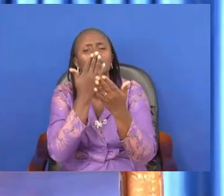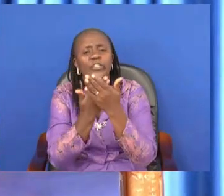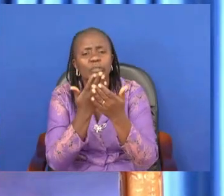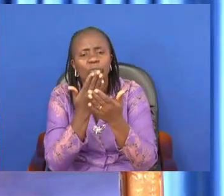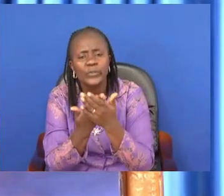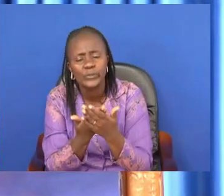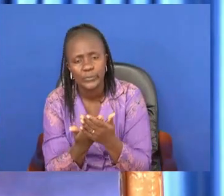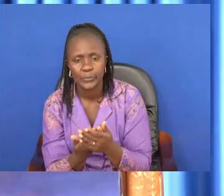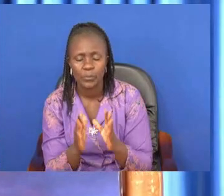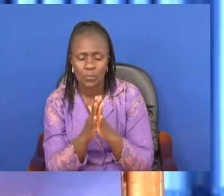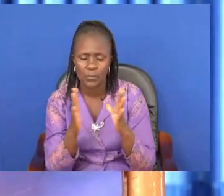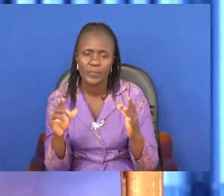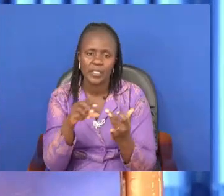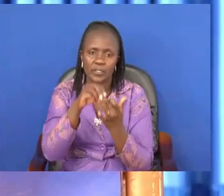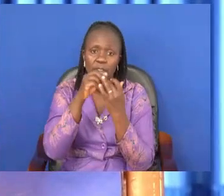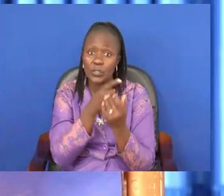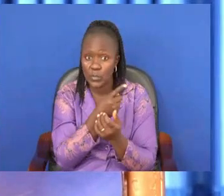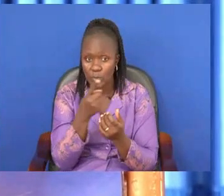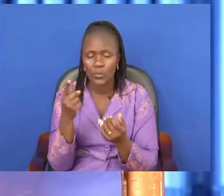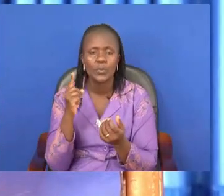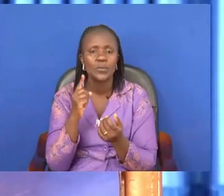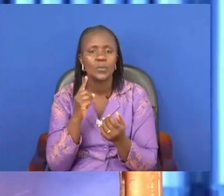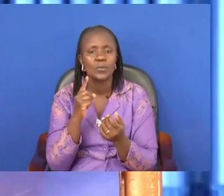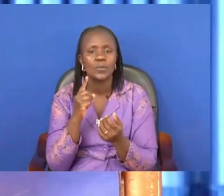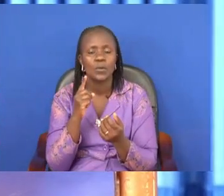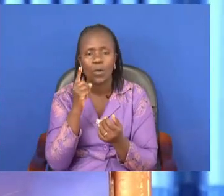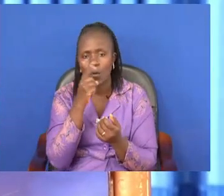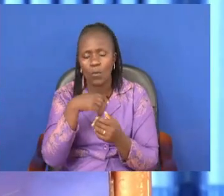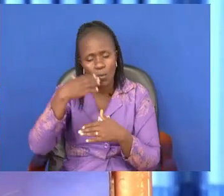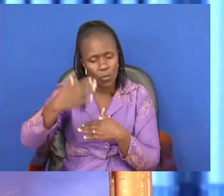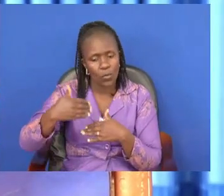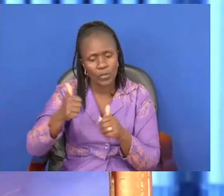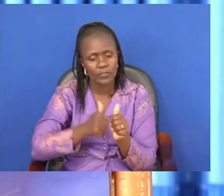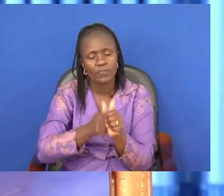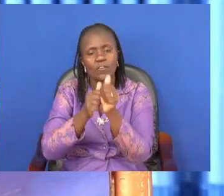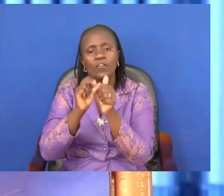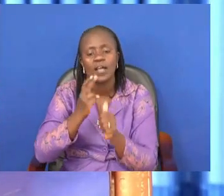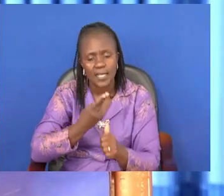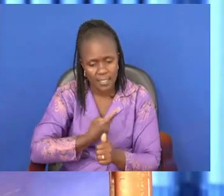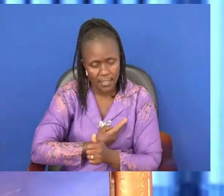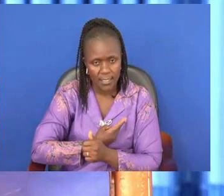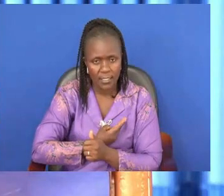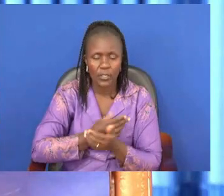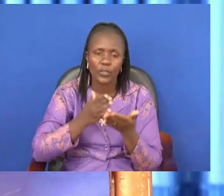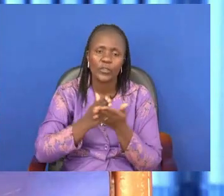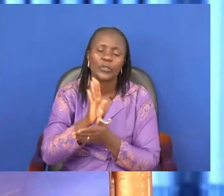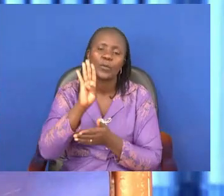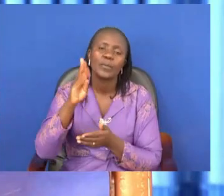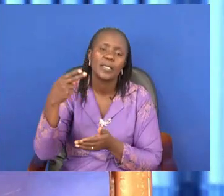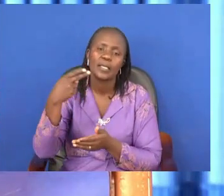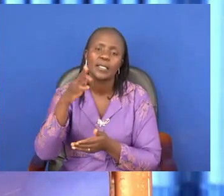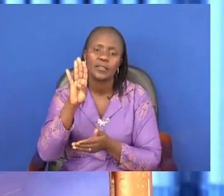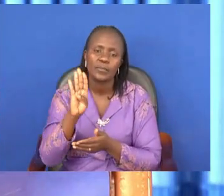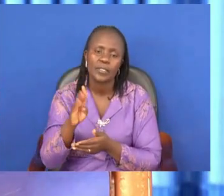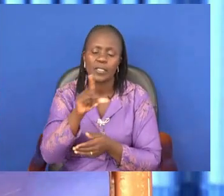so much, especially you who always follow us through BHB. May